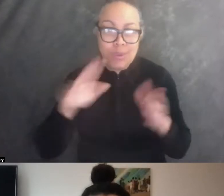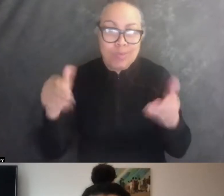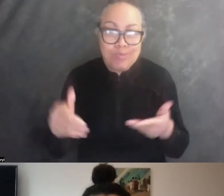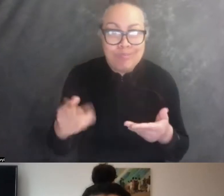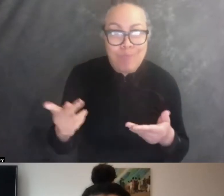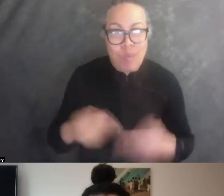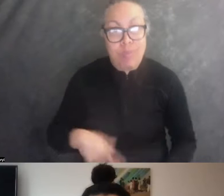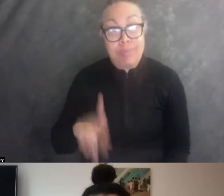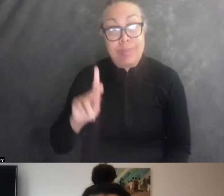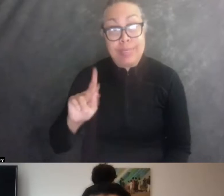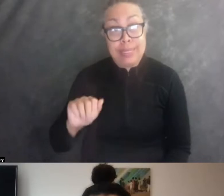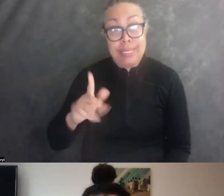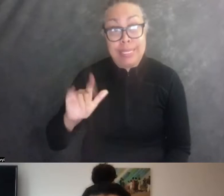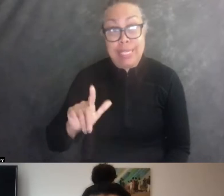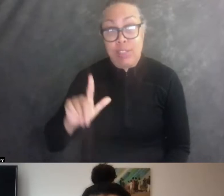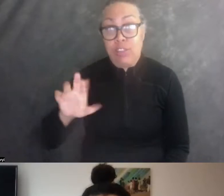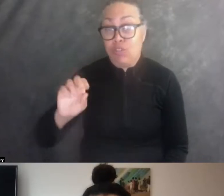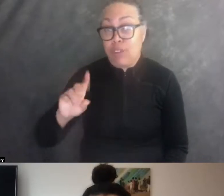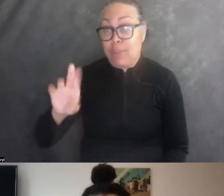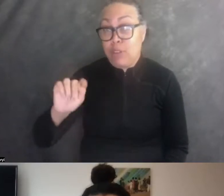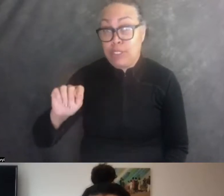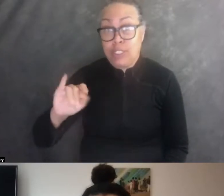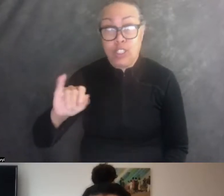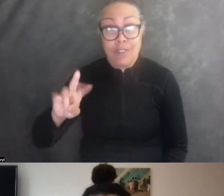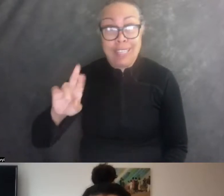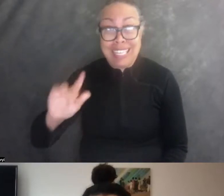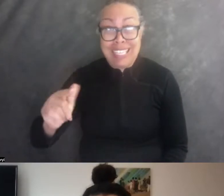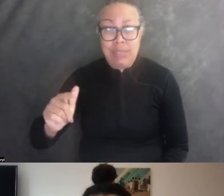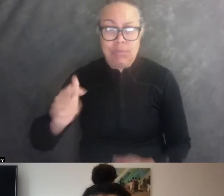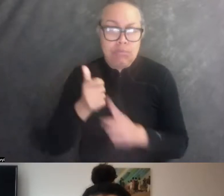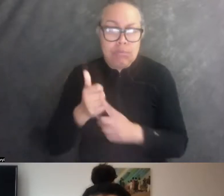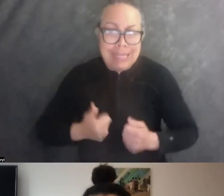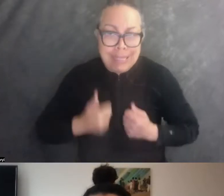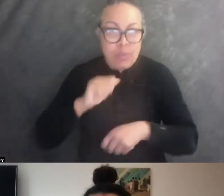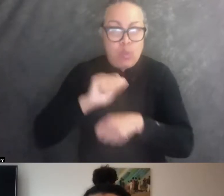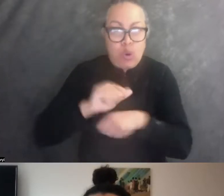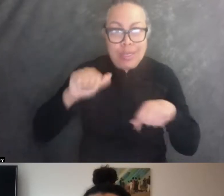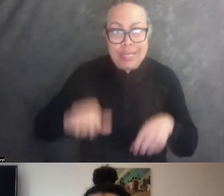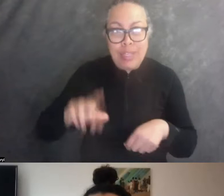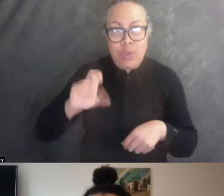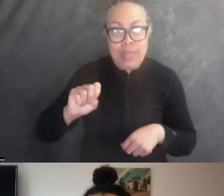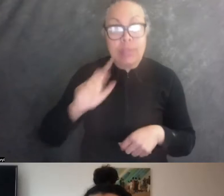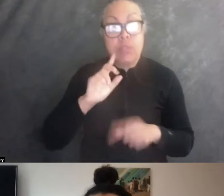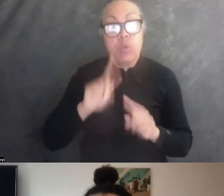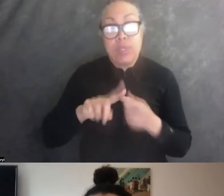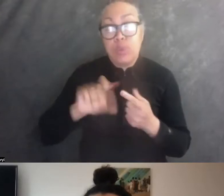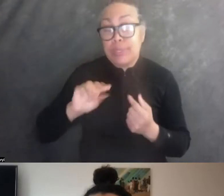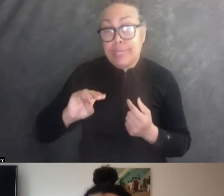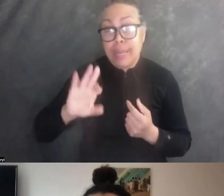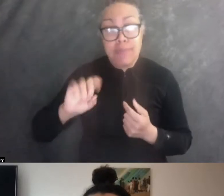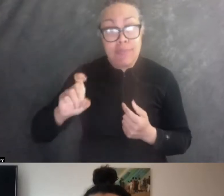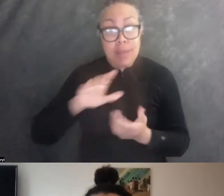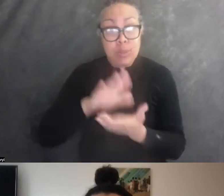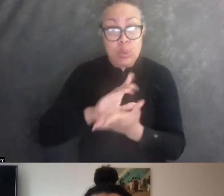Kahlil Robert Irving is an artist living and working in the US. He attended the Sam Fox School of Design and Visual Art,